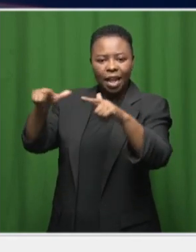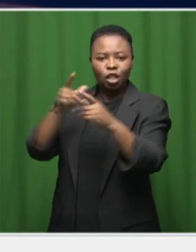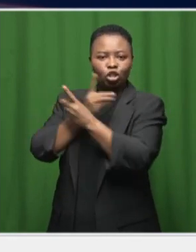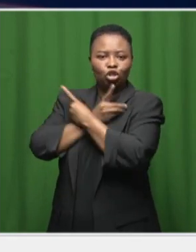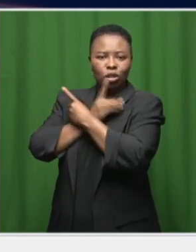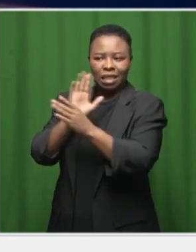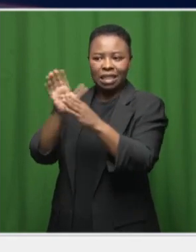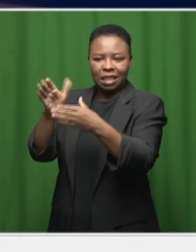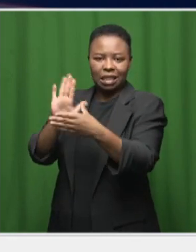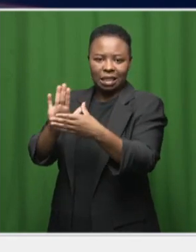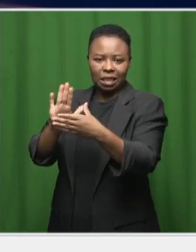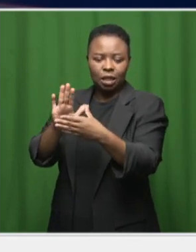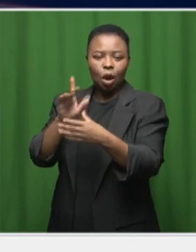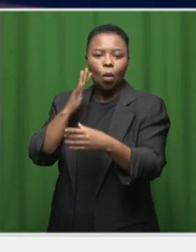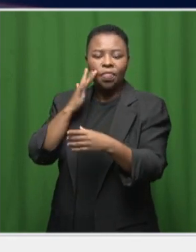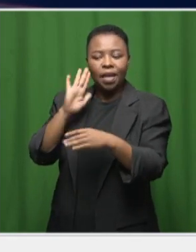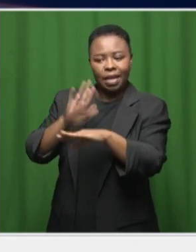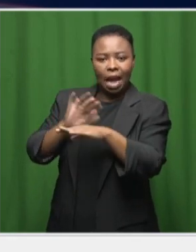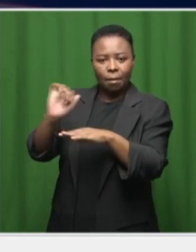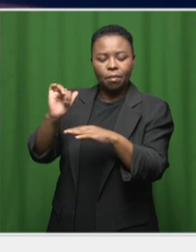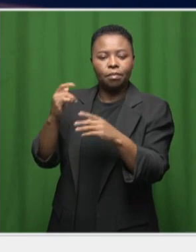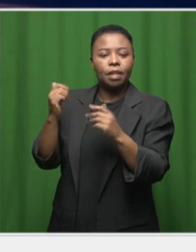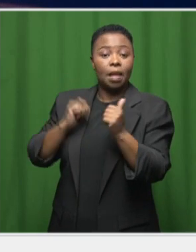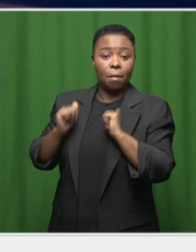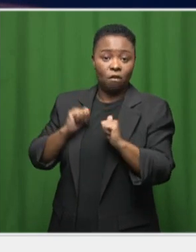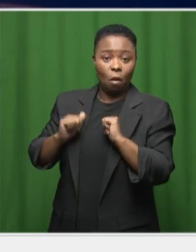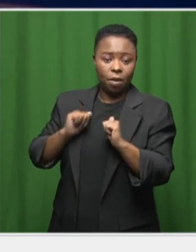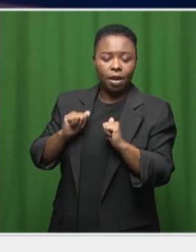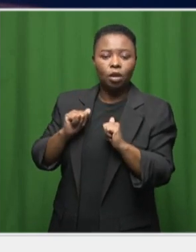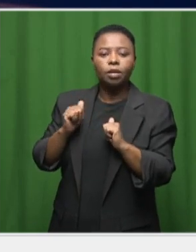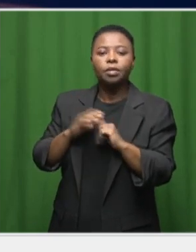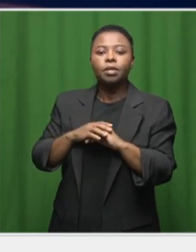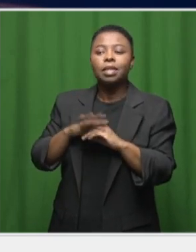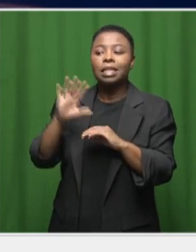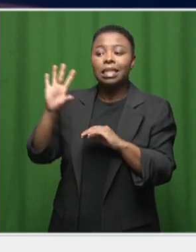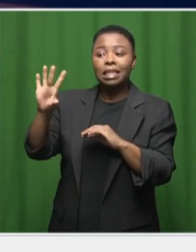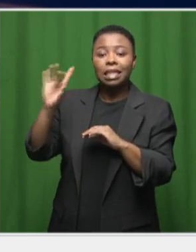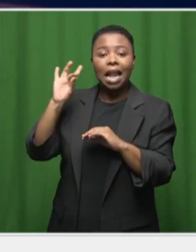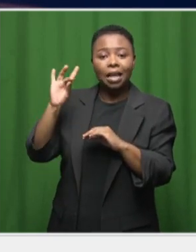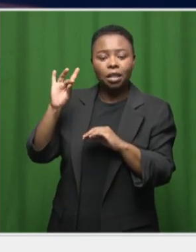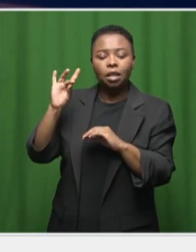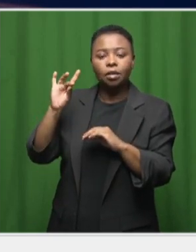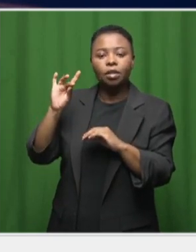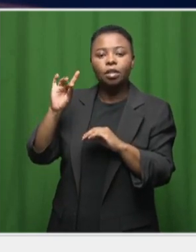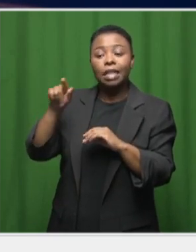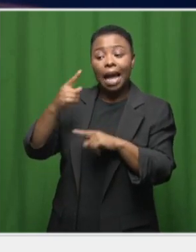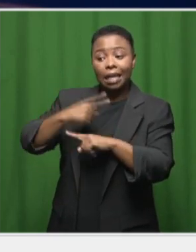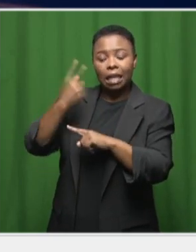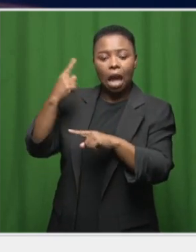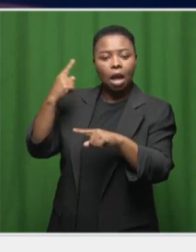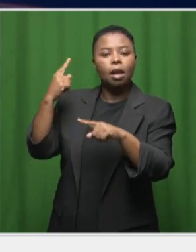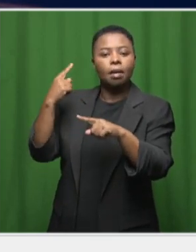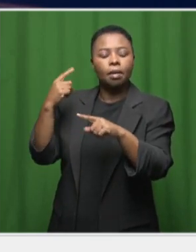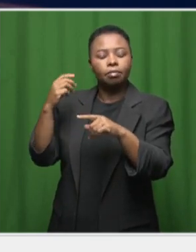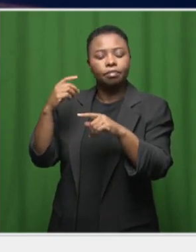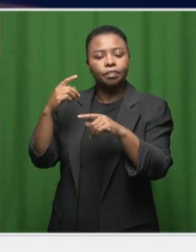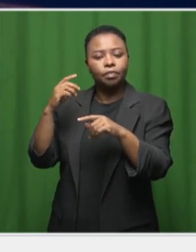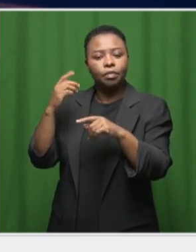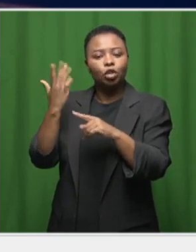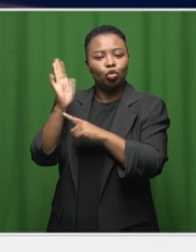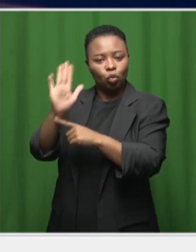sessions, there's this moment where the selector will play for the day, and then what will happen is